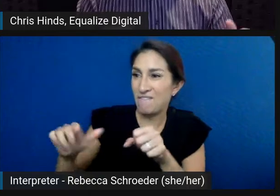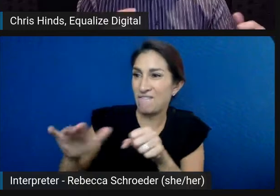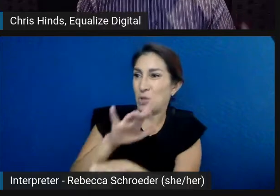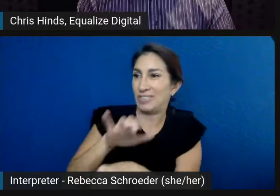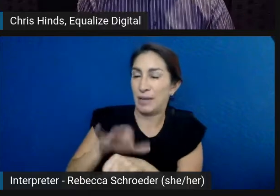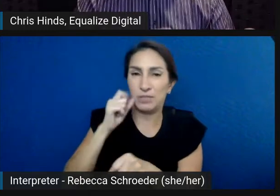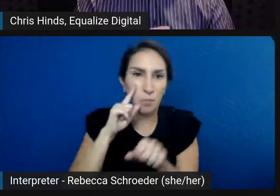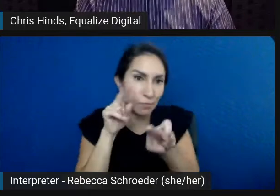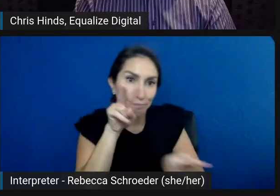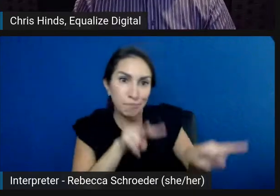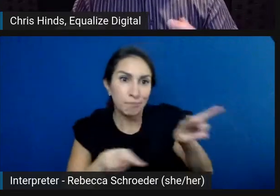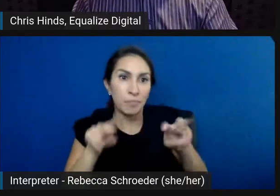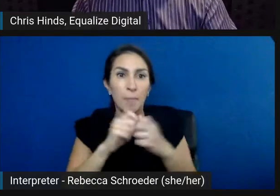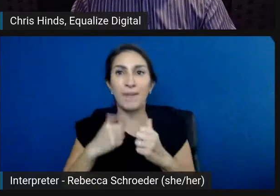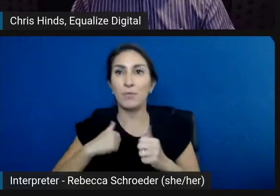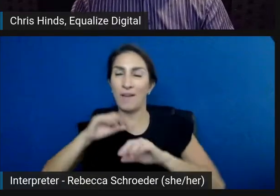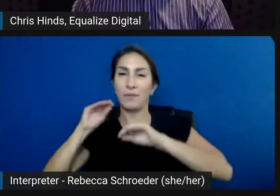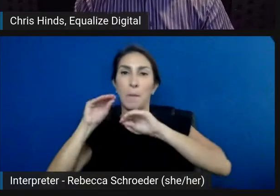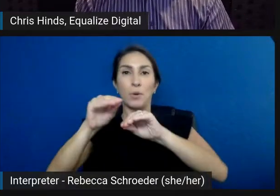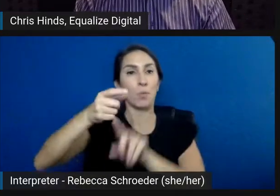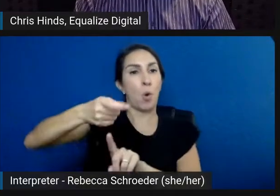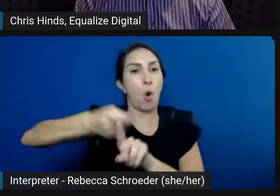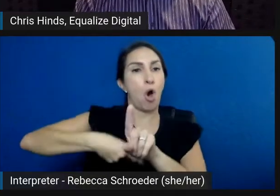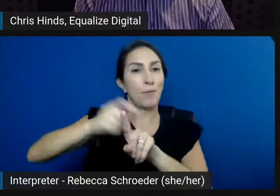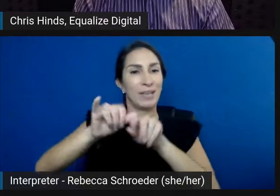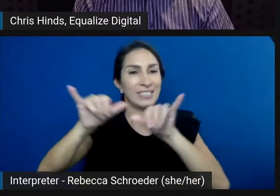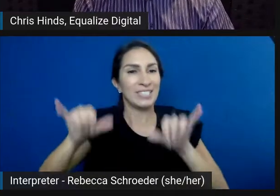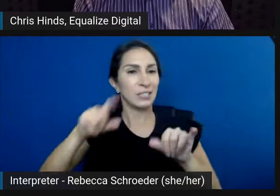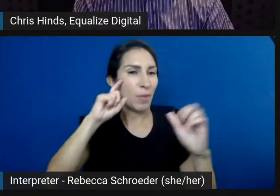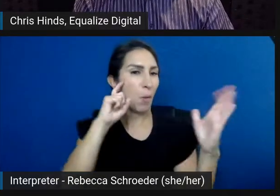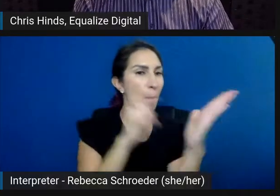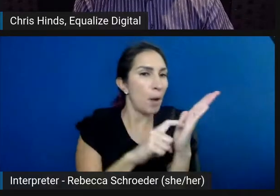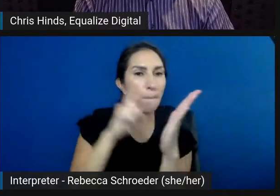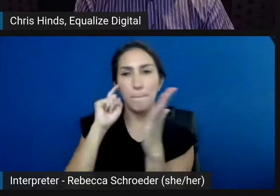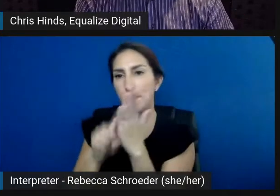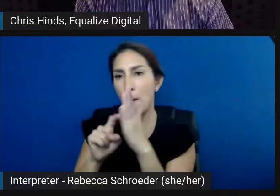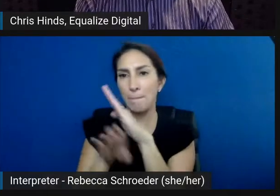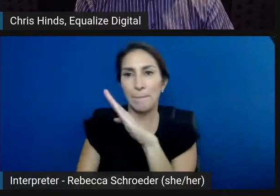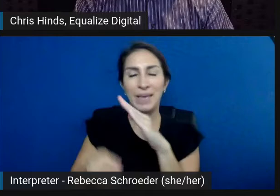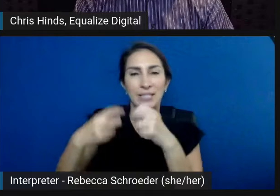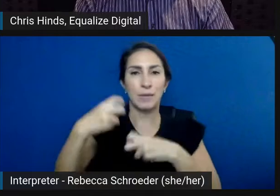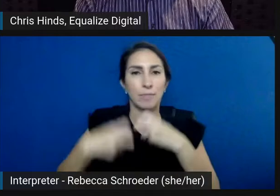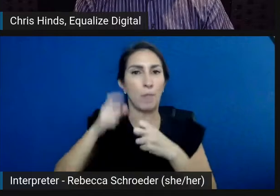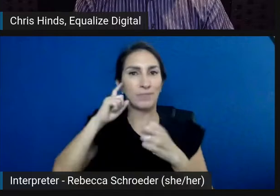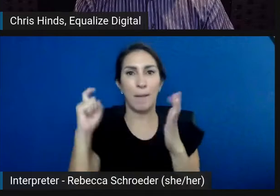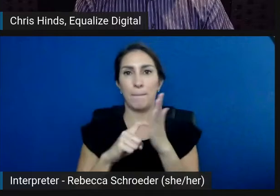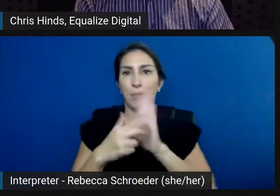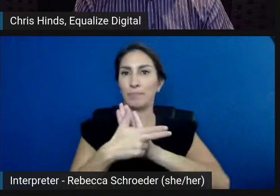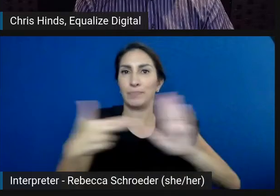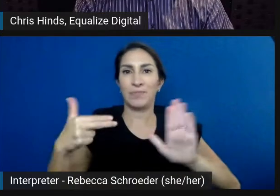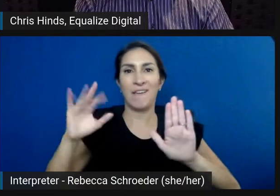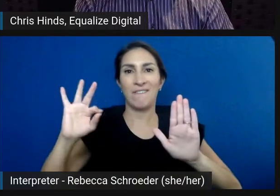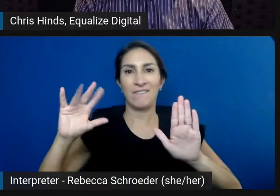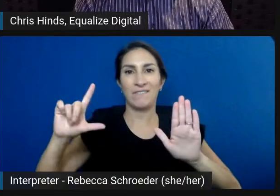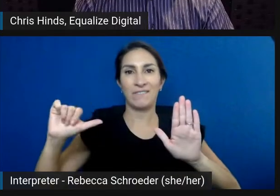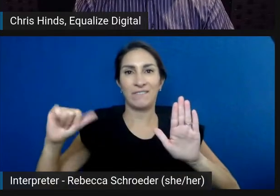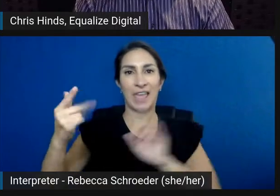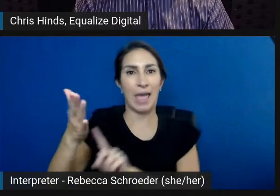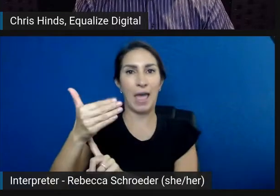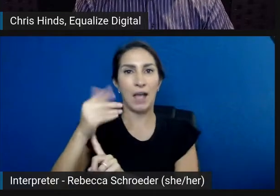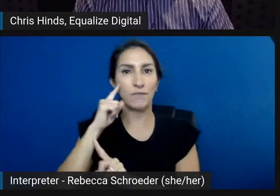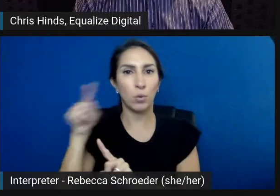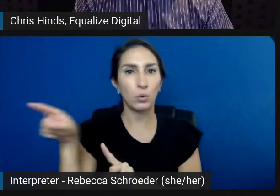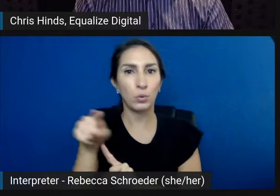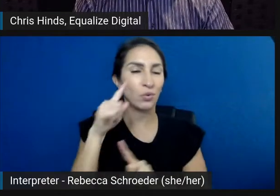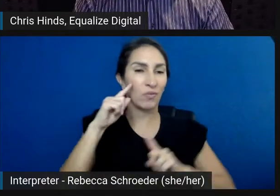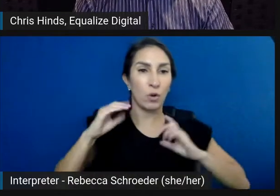that can detect some basic problems and flag those for you and for your customer, I think that is a